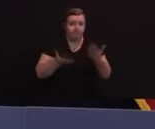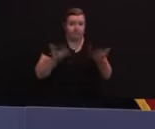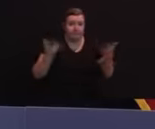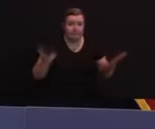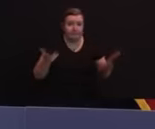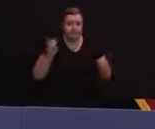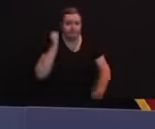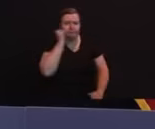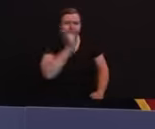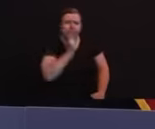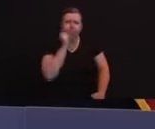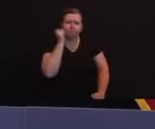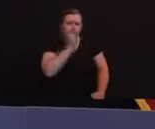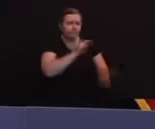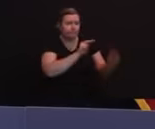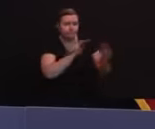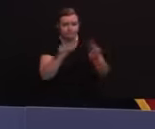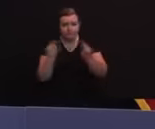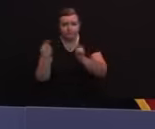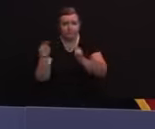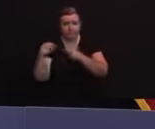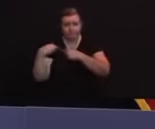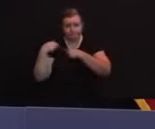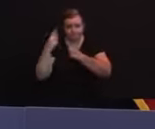and we've looked at it every day since March. Yep.